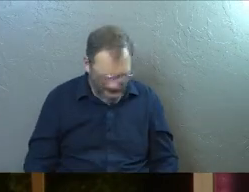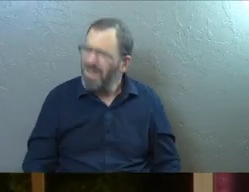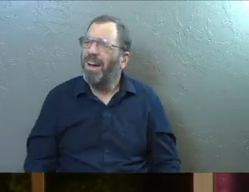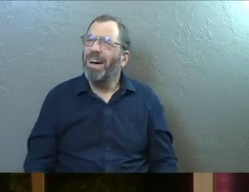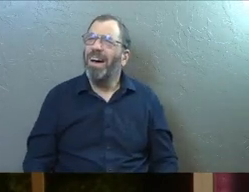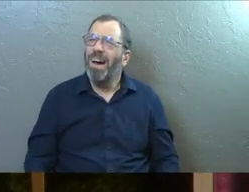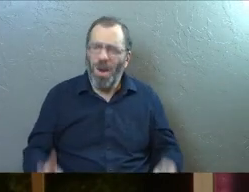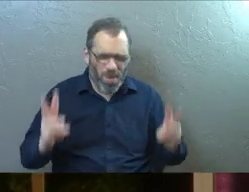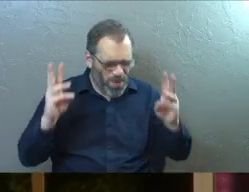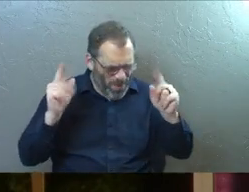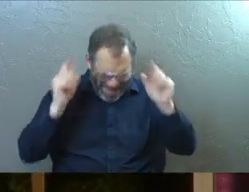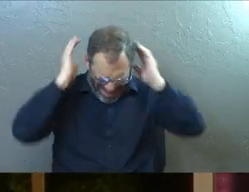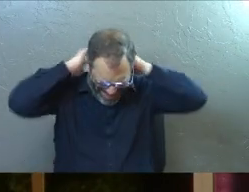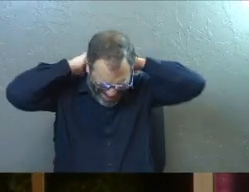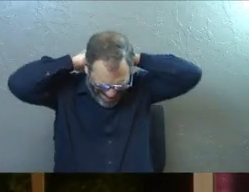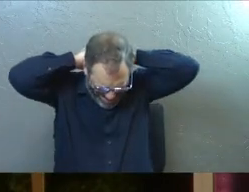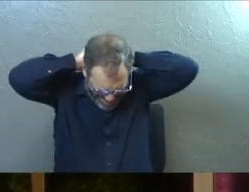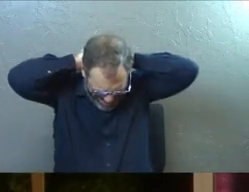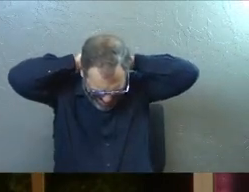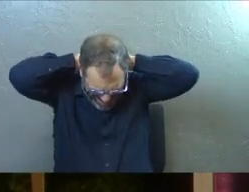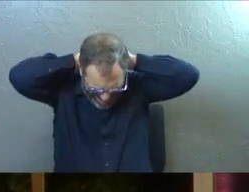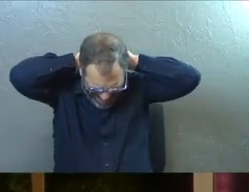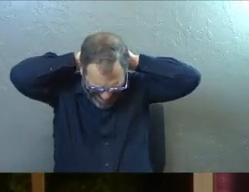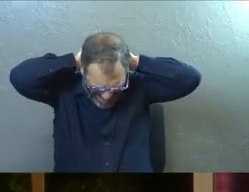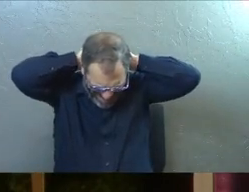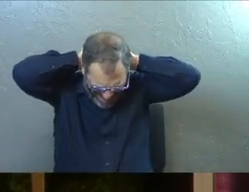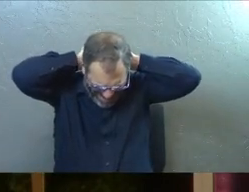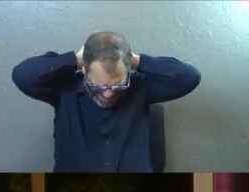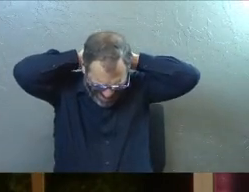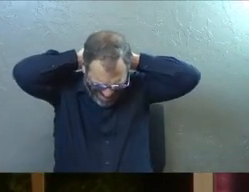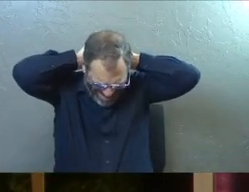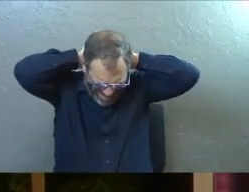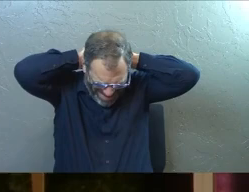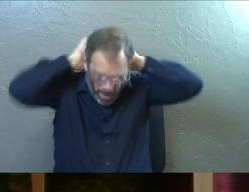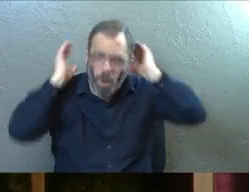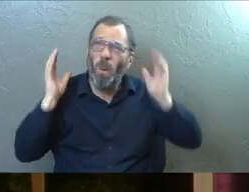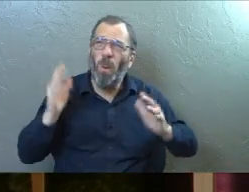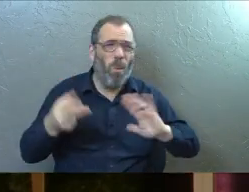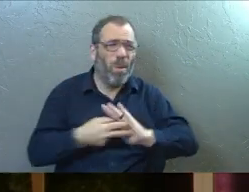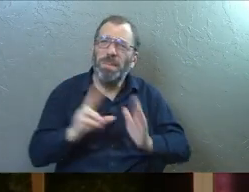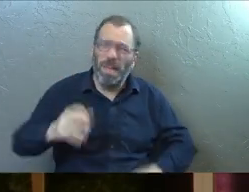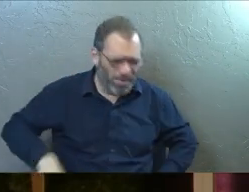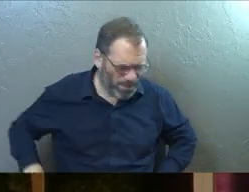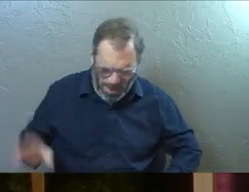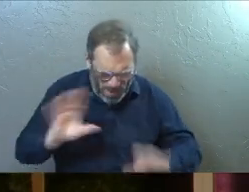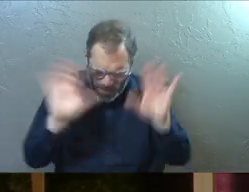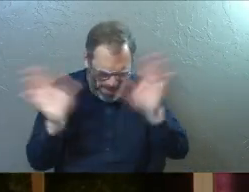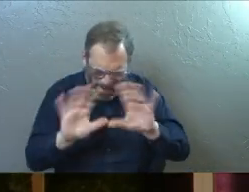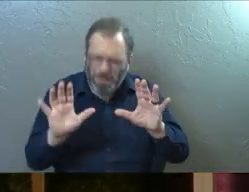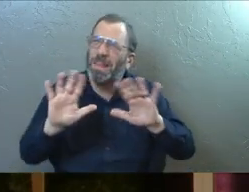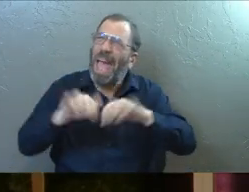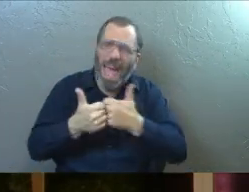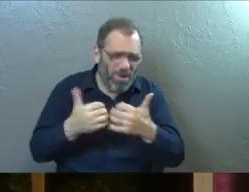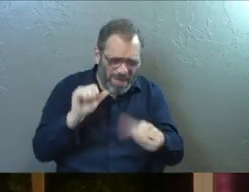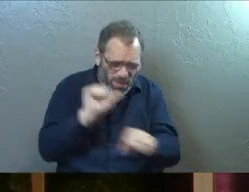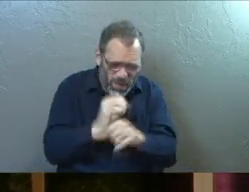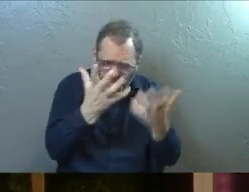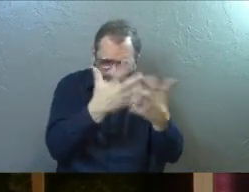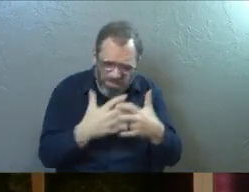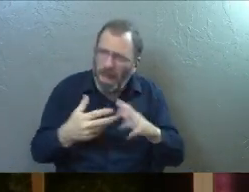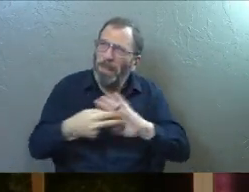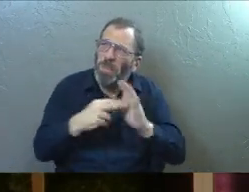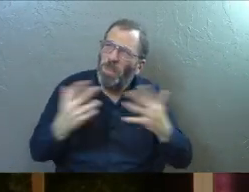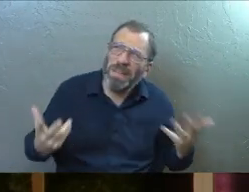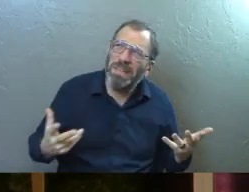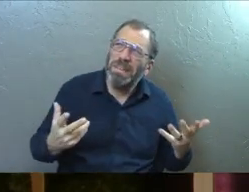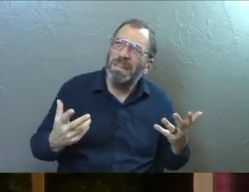huh? Like, that, like, what are we talking about here, Mr. Gabriel, sir? Like, how is this going to work? What is this going to